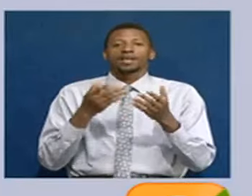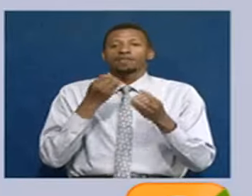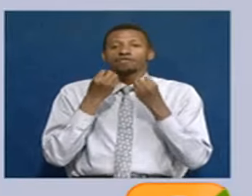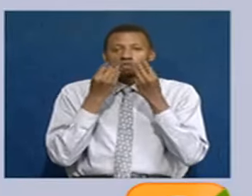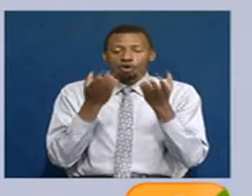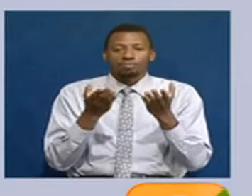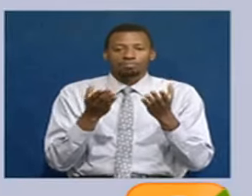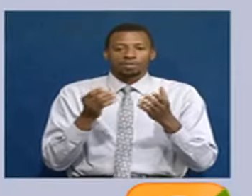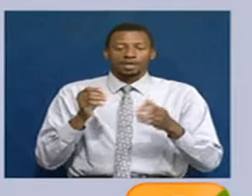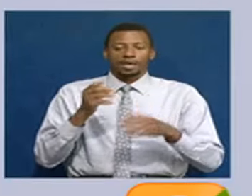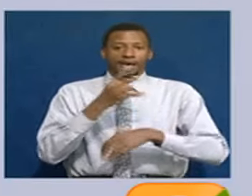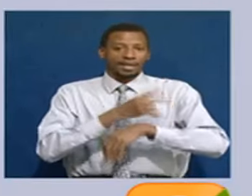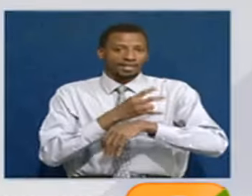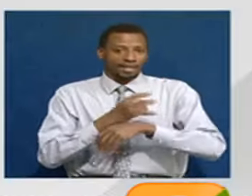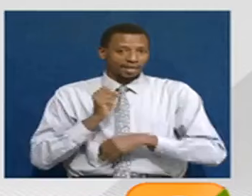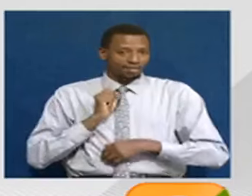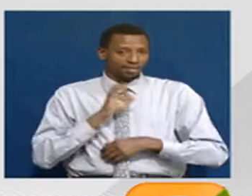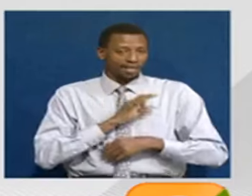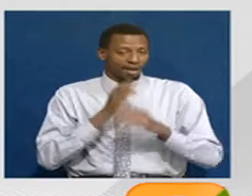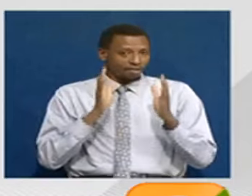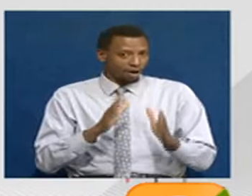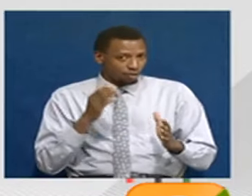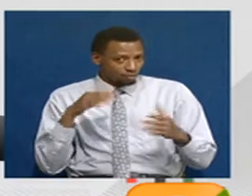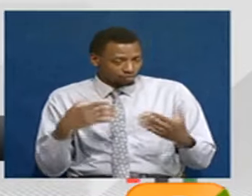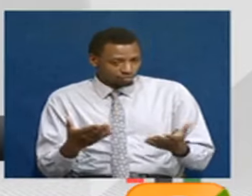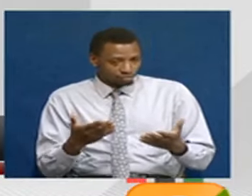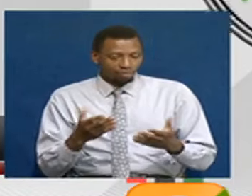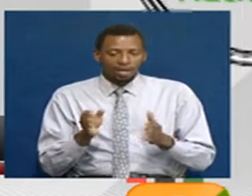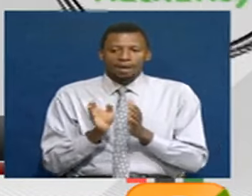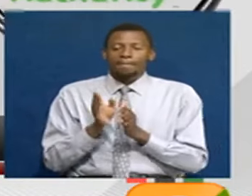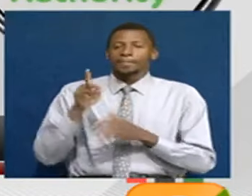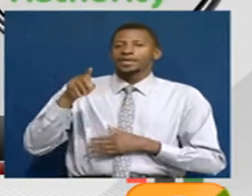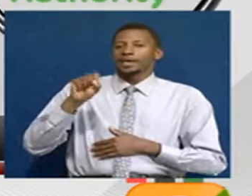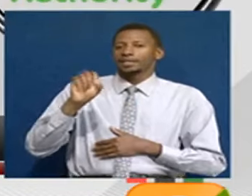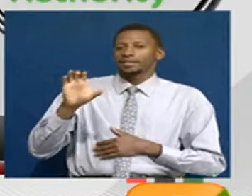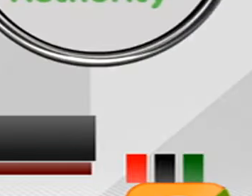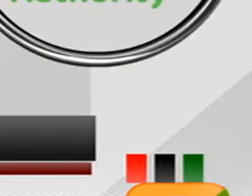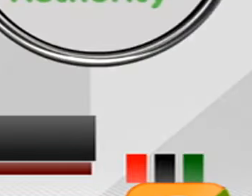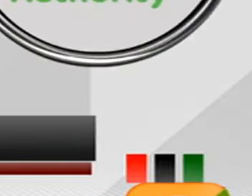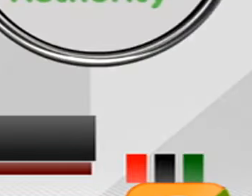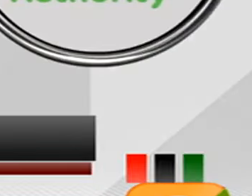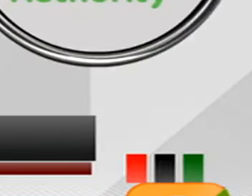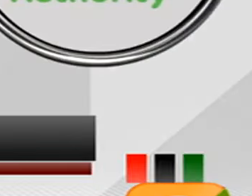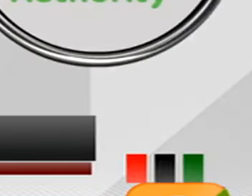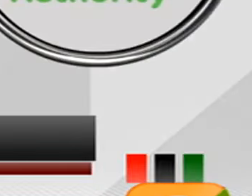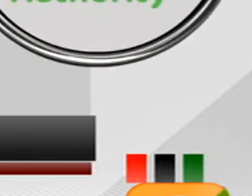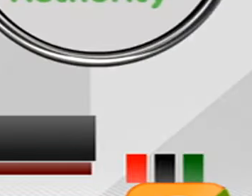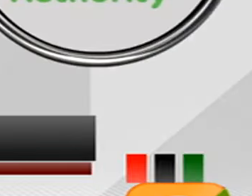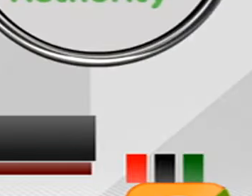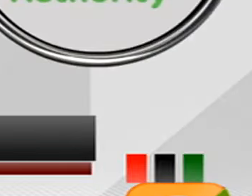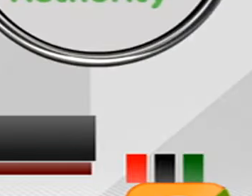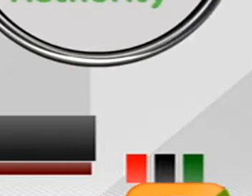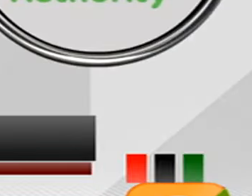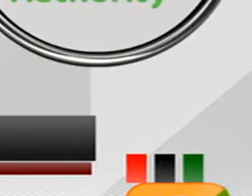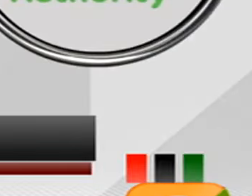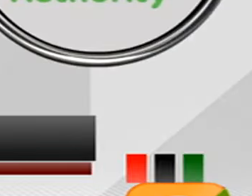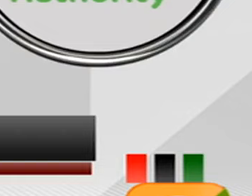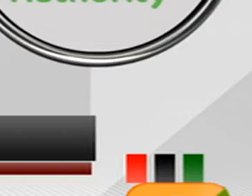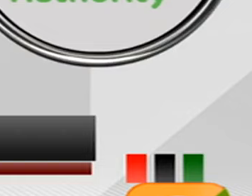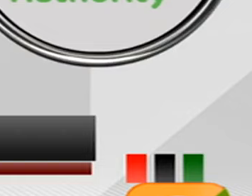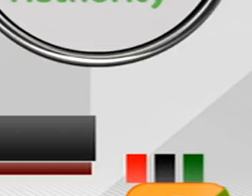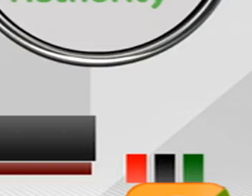that the Public Service Commission will be communicating to staff individually regarding the transition from today.